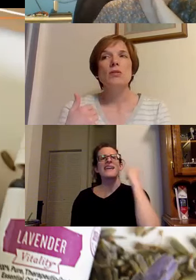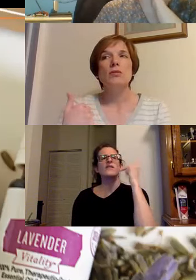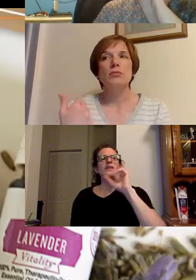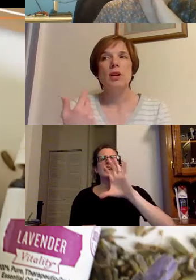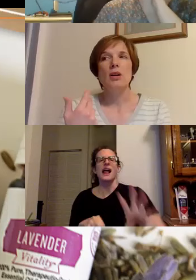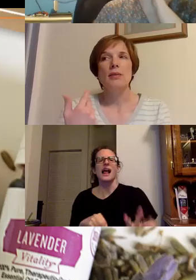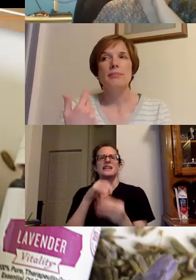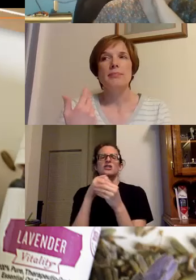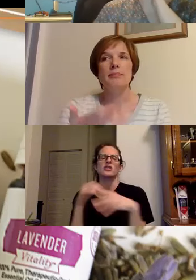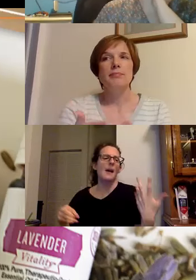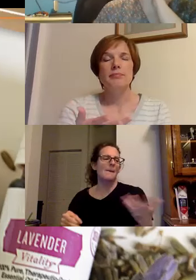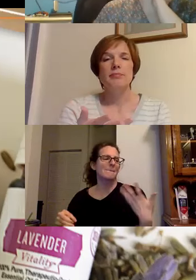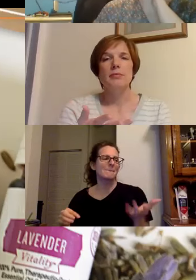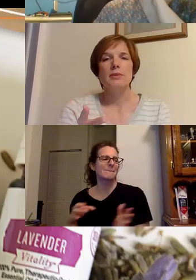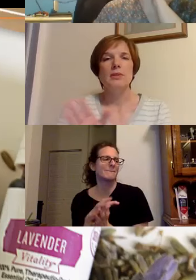additional